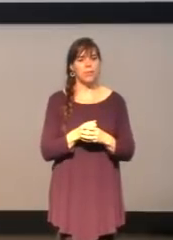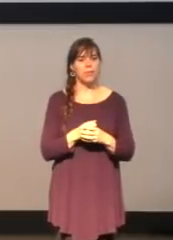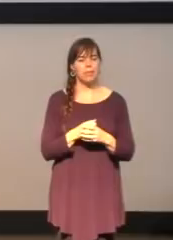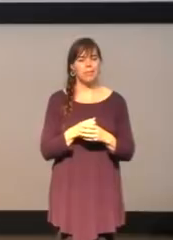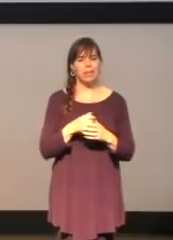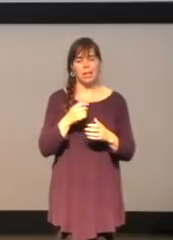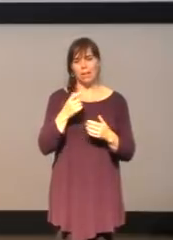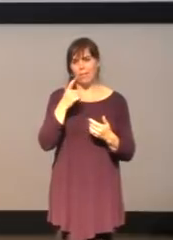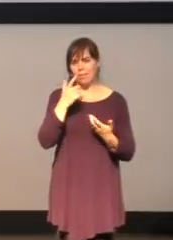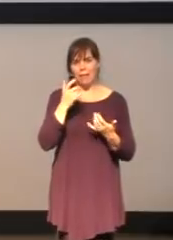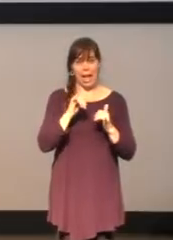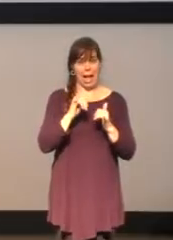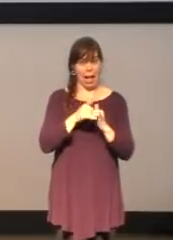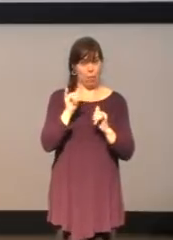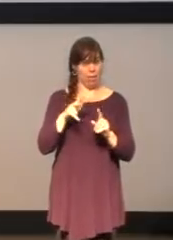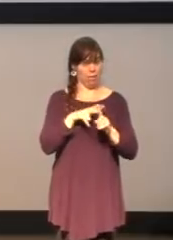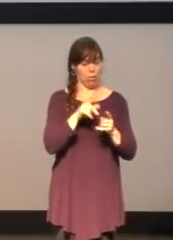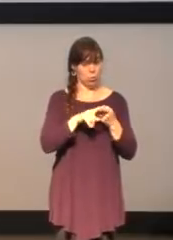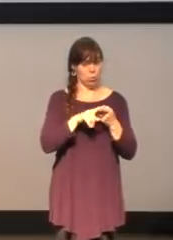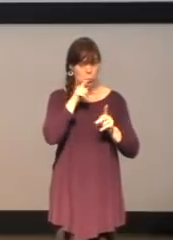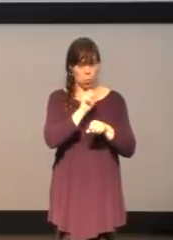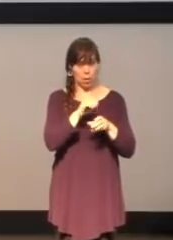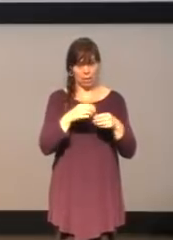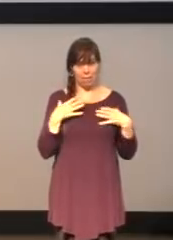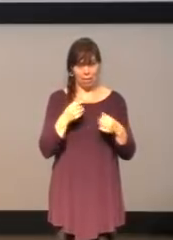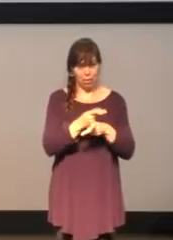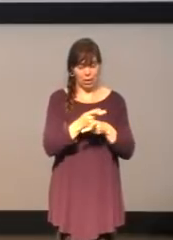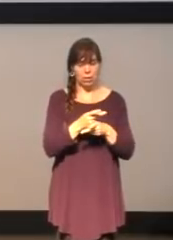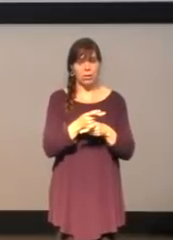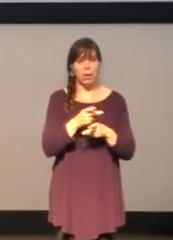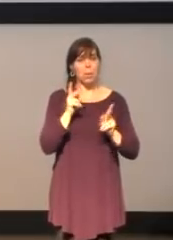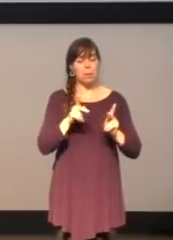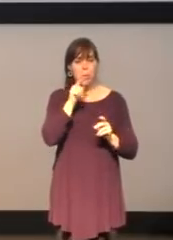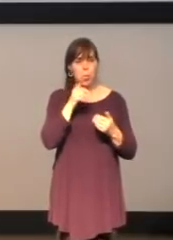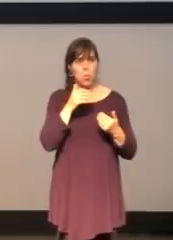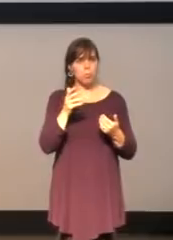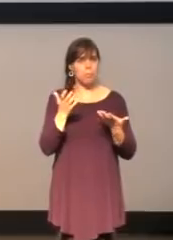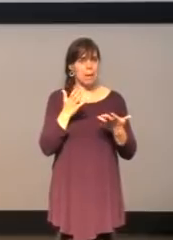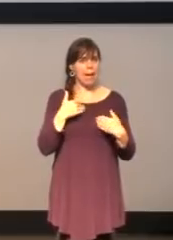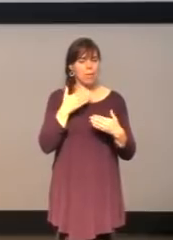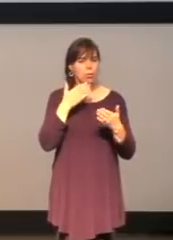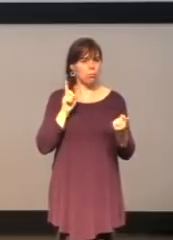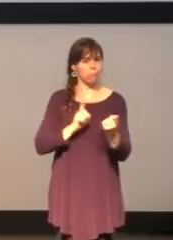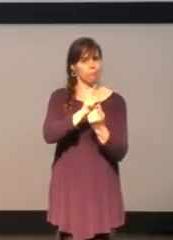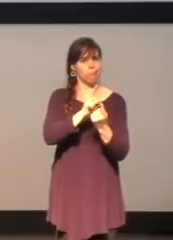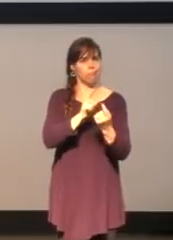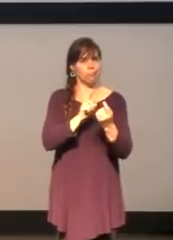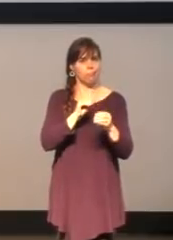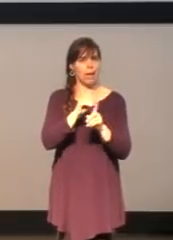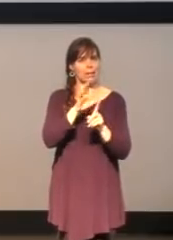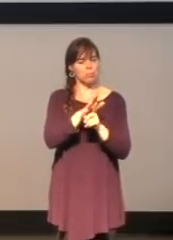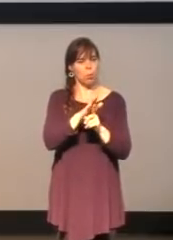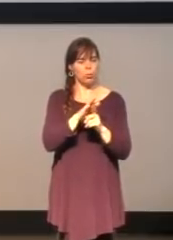that applies to healthcare workers, in persons who may have had a close contact exposure,